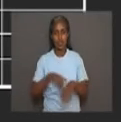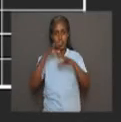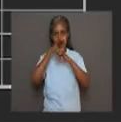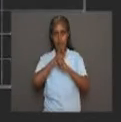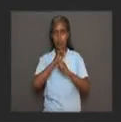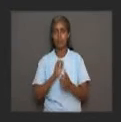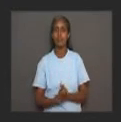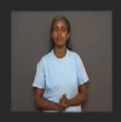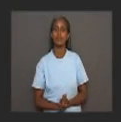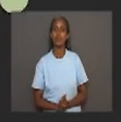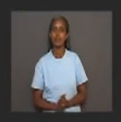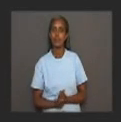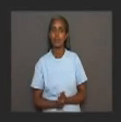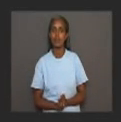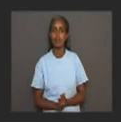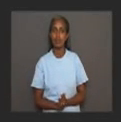Time's up!